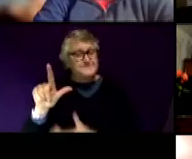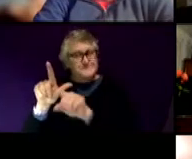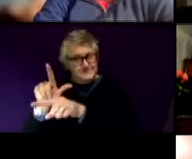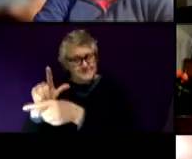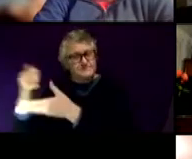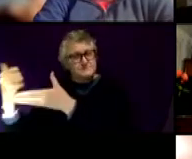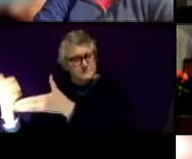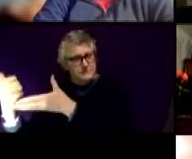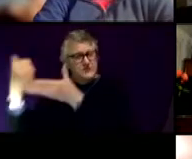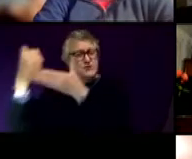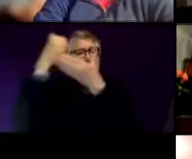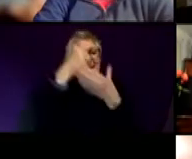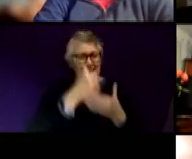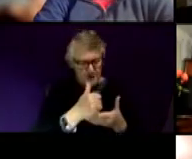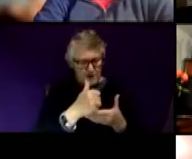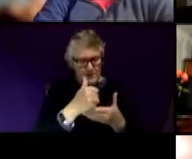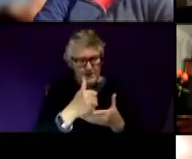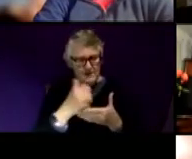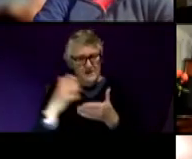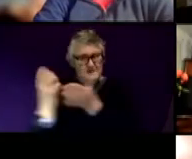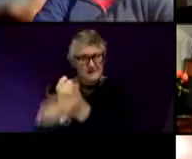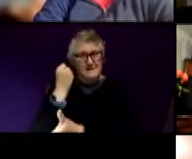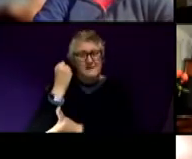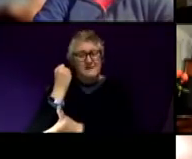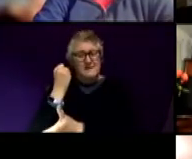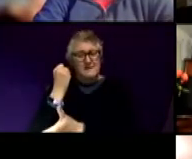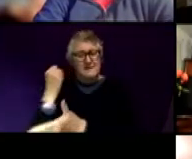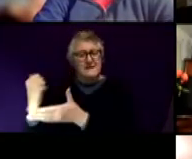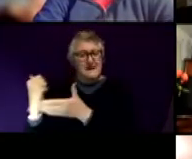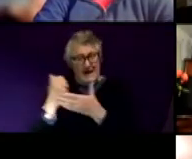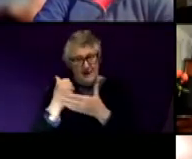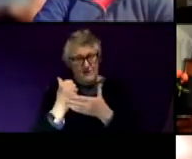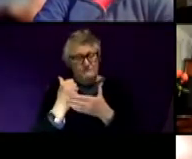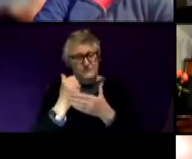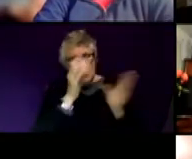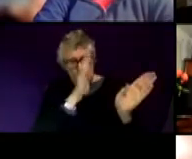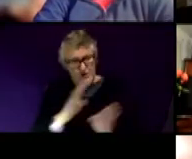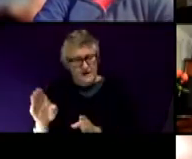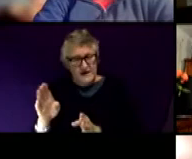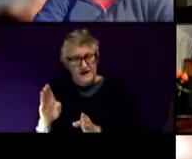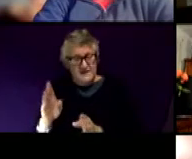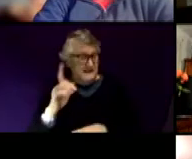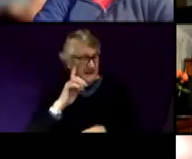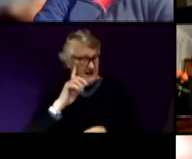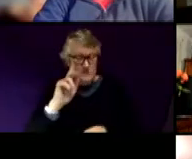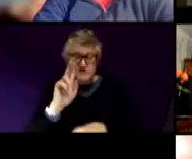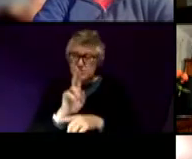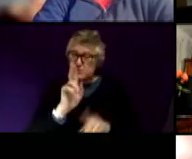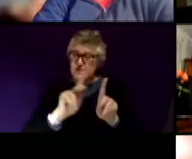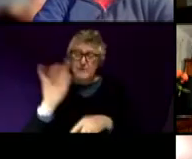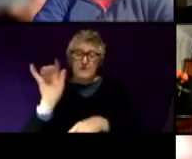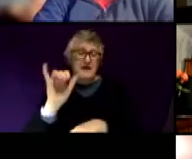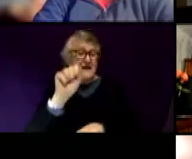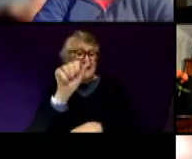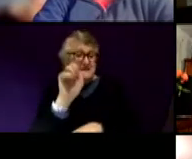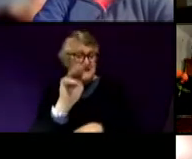around that. I think we should use people like Sam Adams to get the word out. We could take out more ads in the Mercury and the Oregonian and